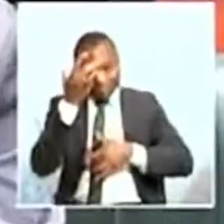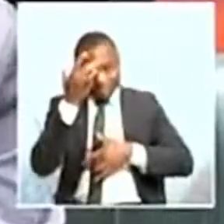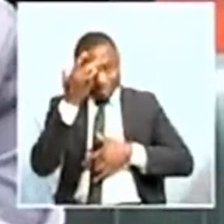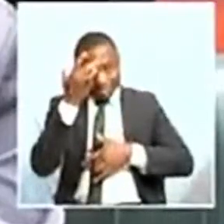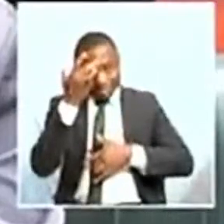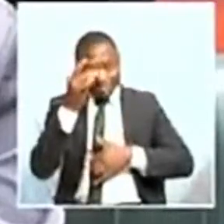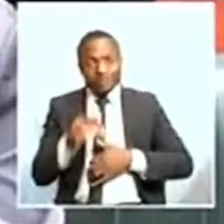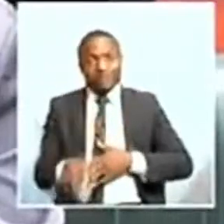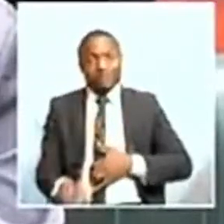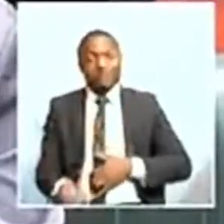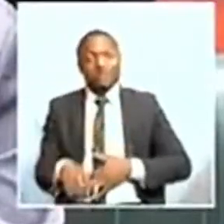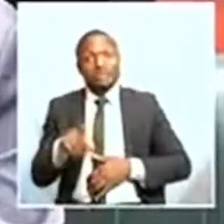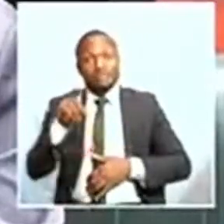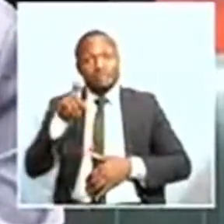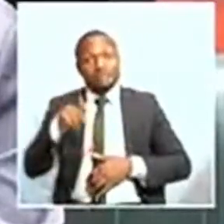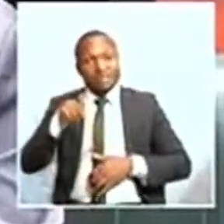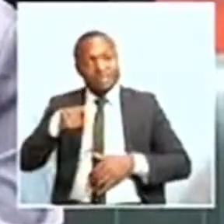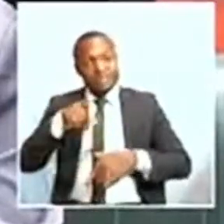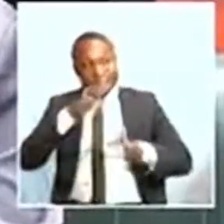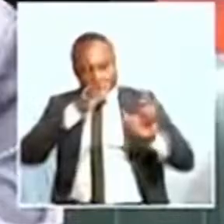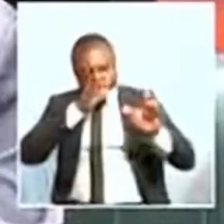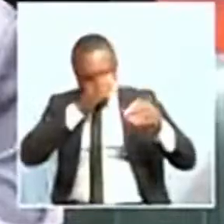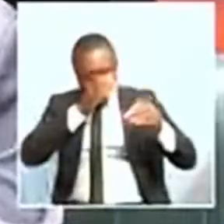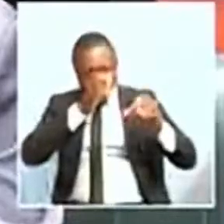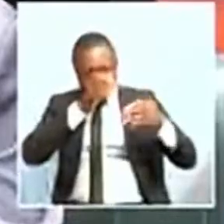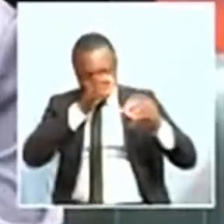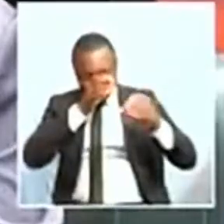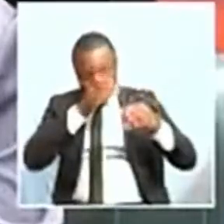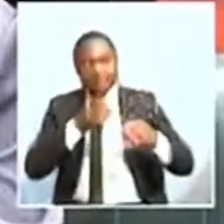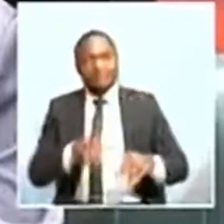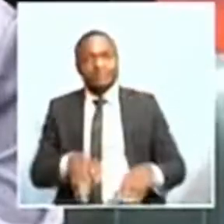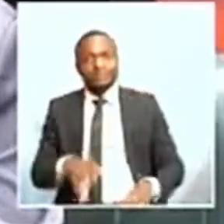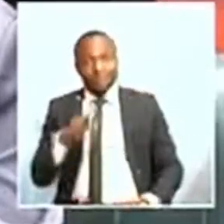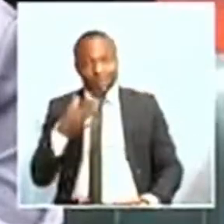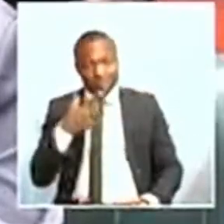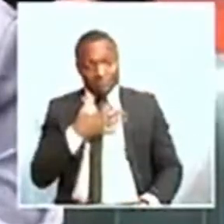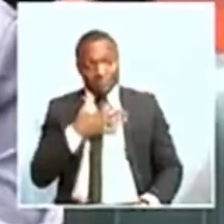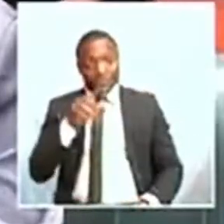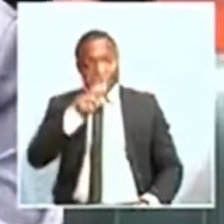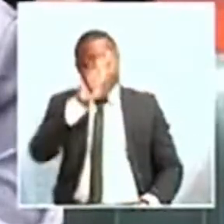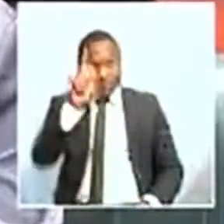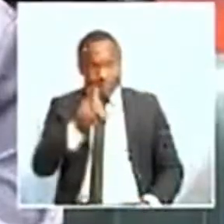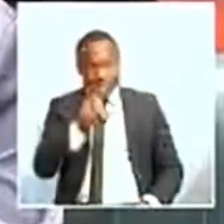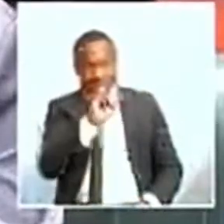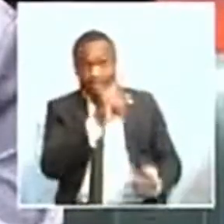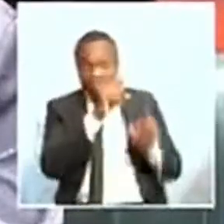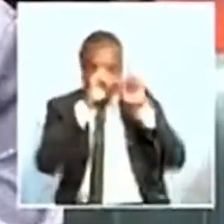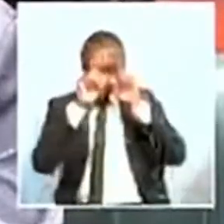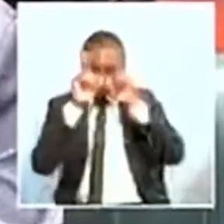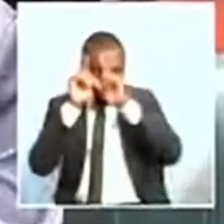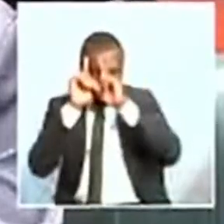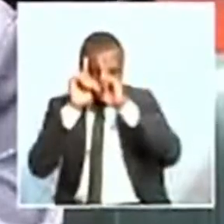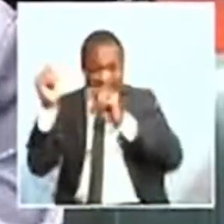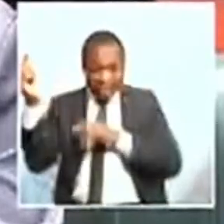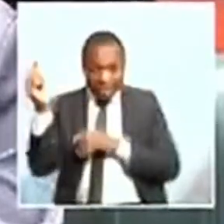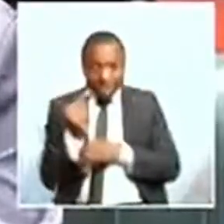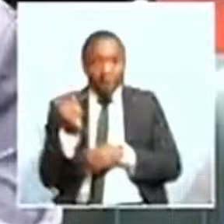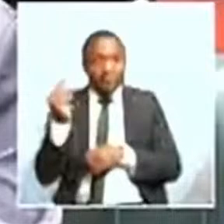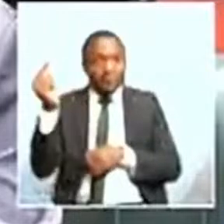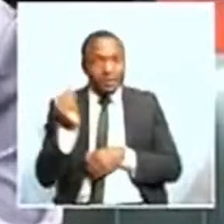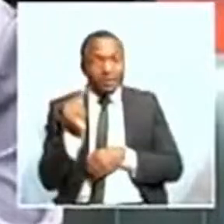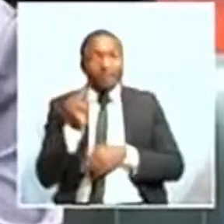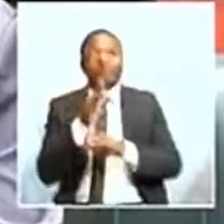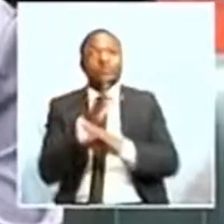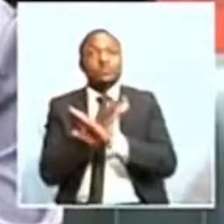undergo screening. My question is coming from our colleagues from the DRC. They are always coming to Zambia on a daily basis for